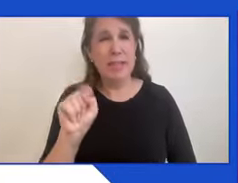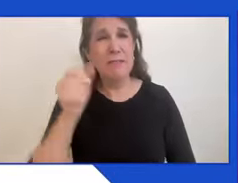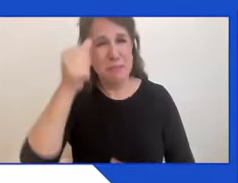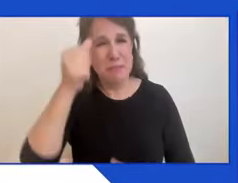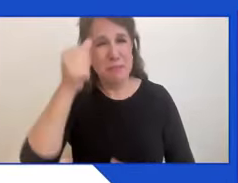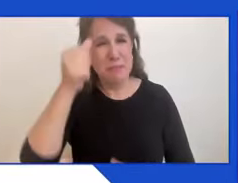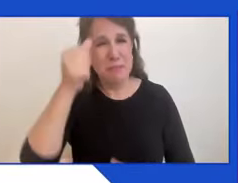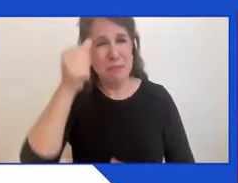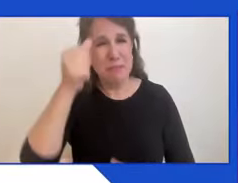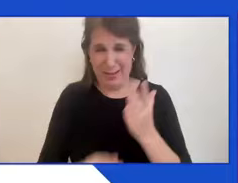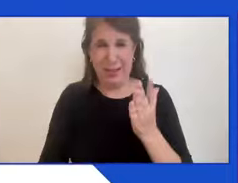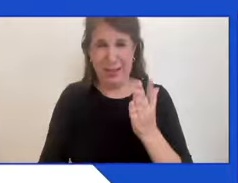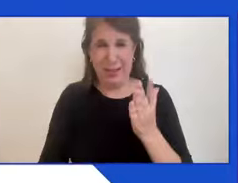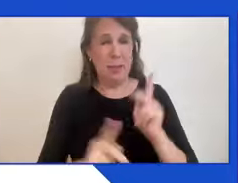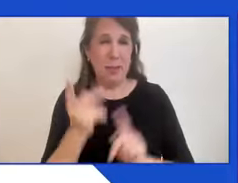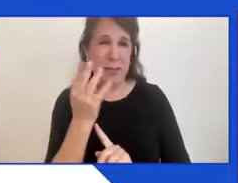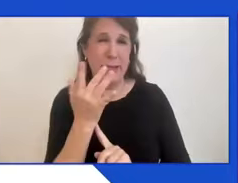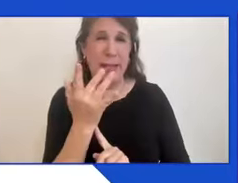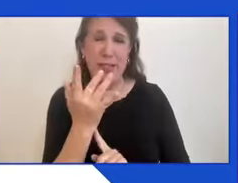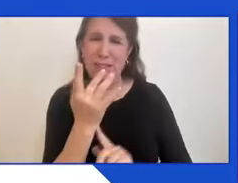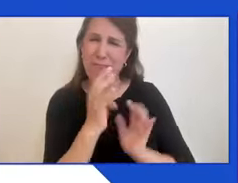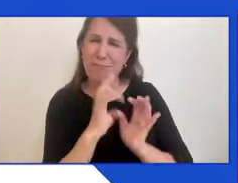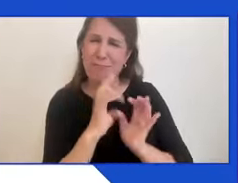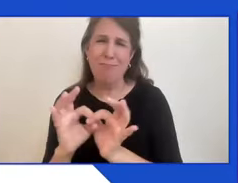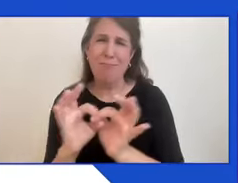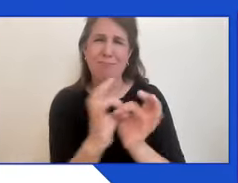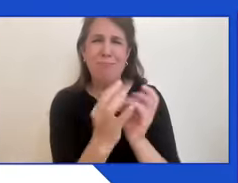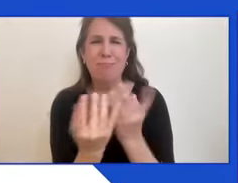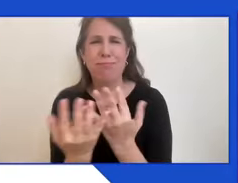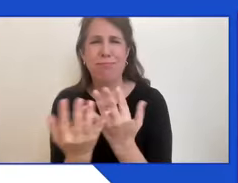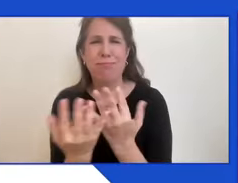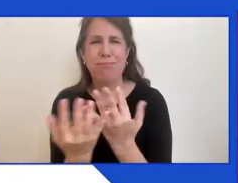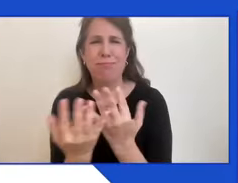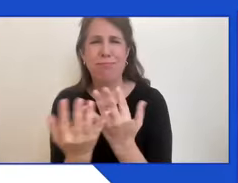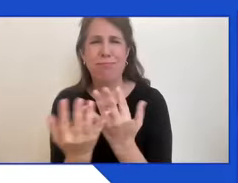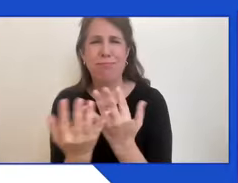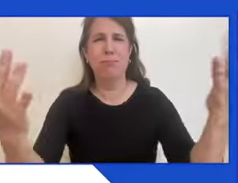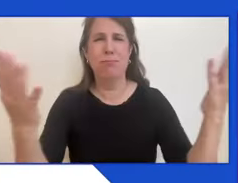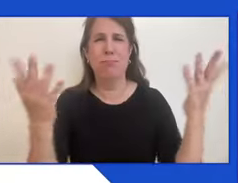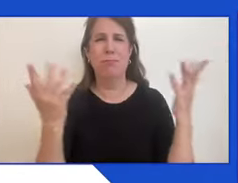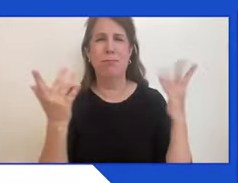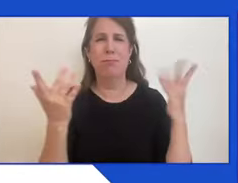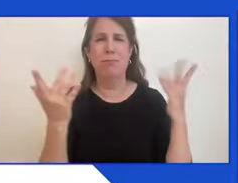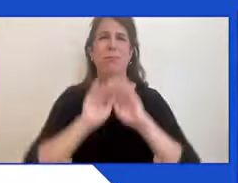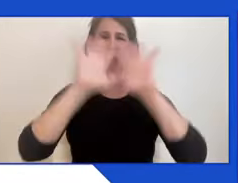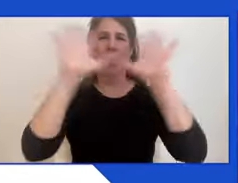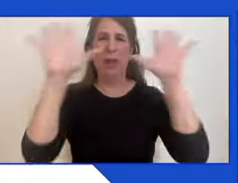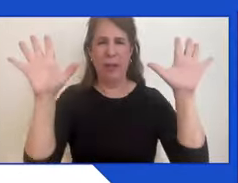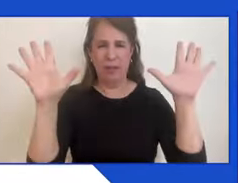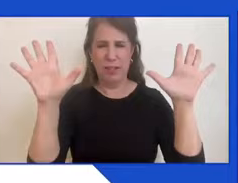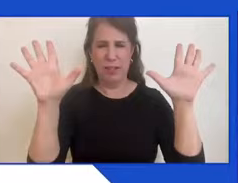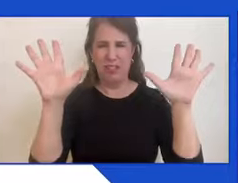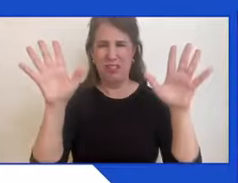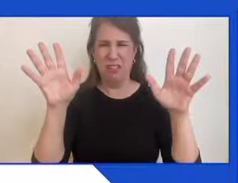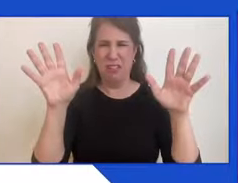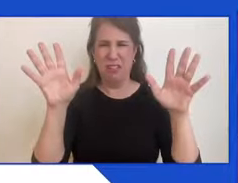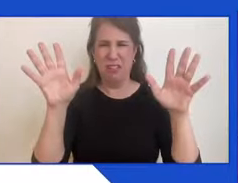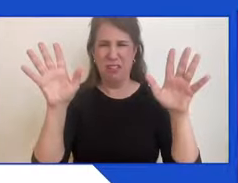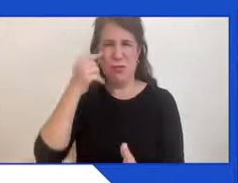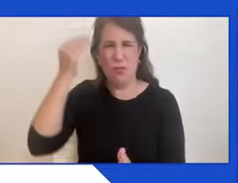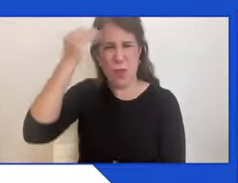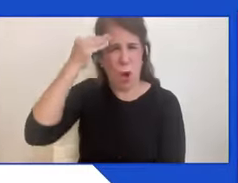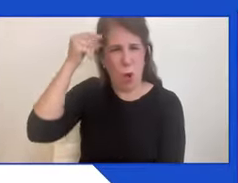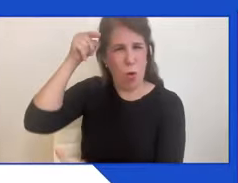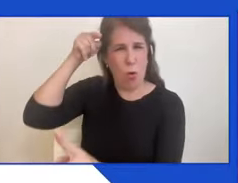memories of those we have lost and shedding light on the murderers who brought them to their death. We stand here